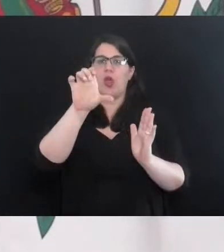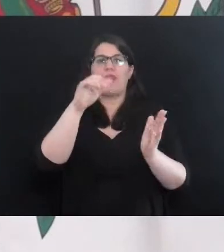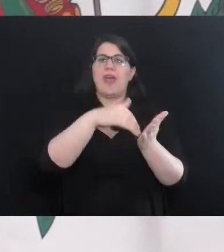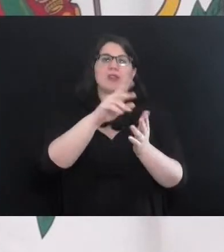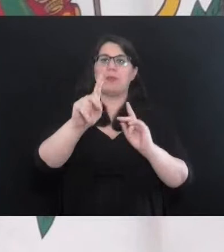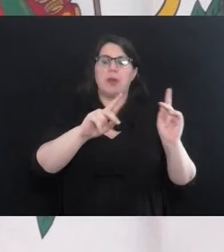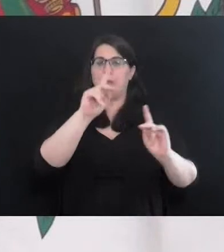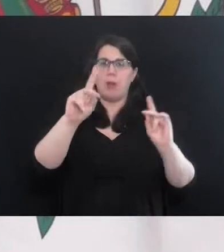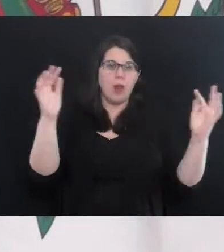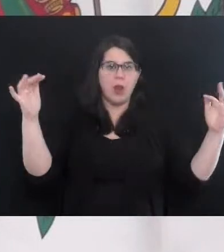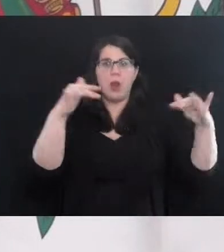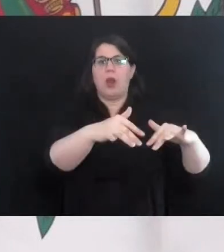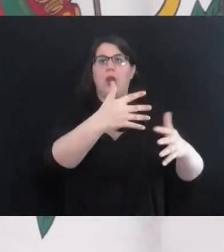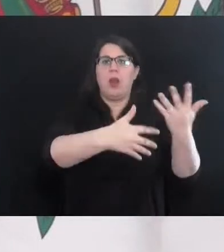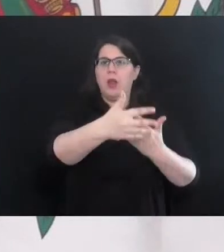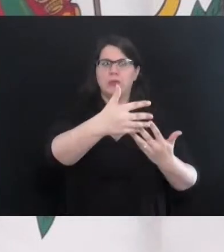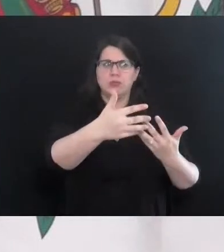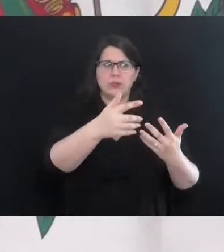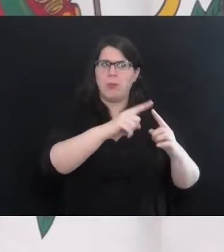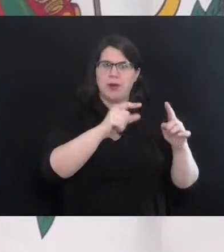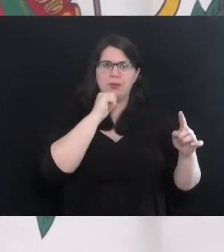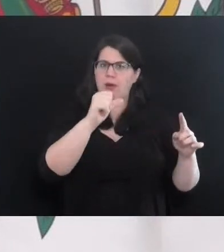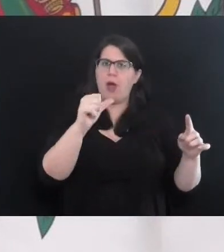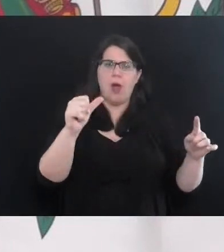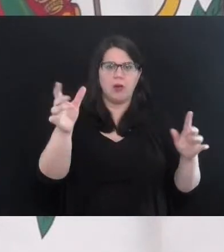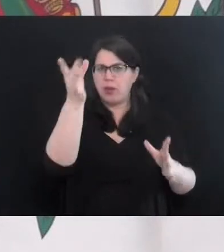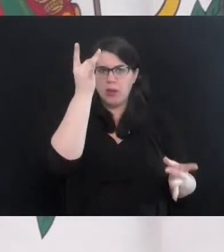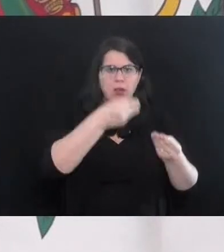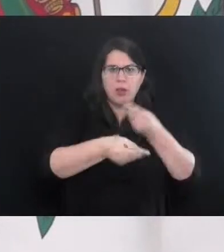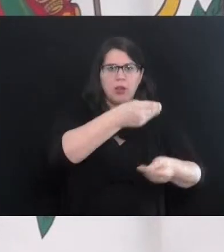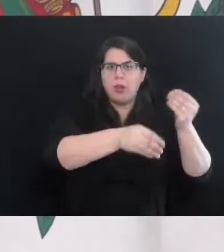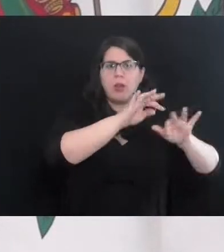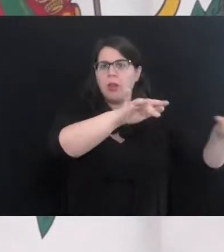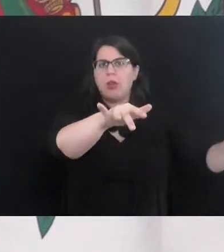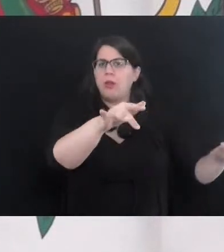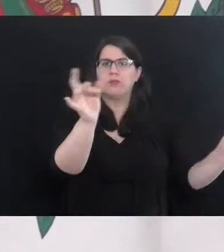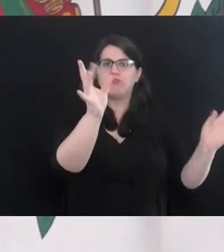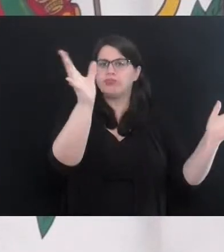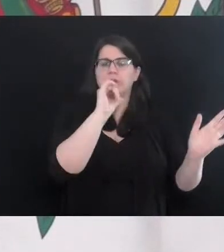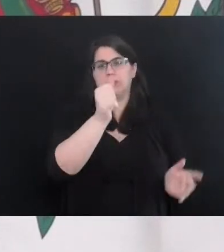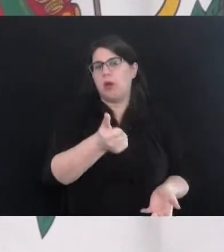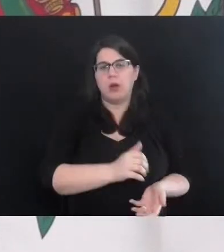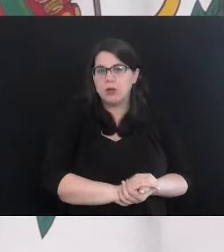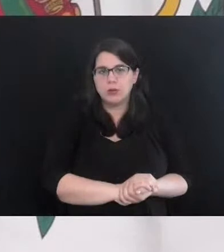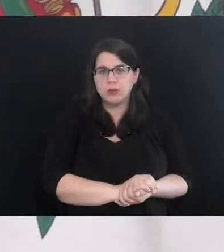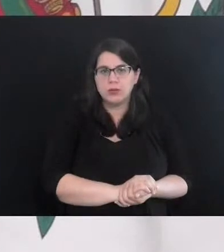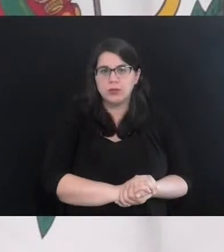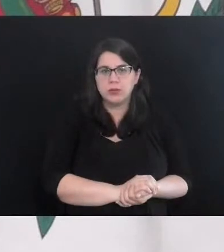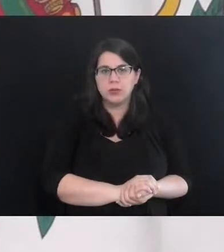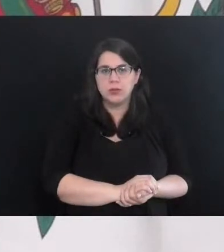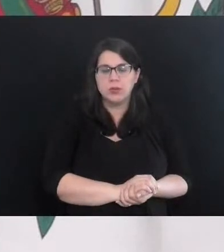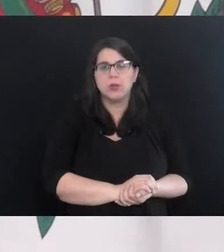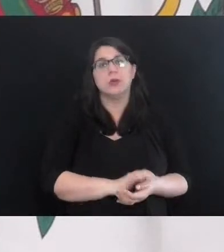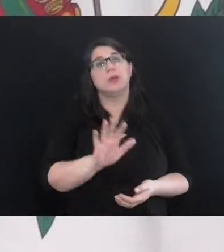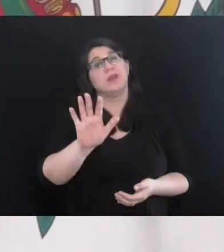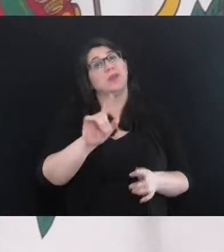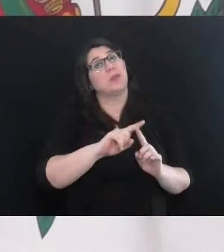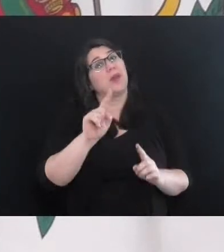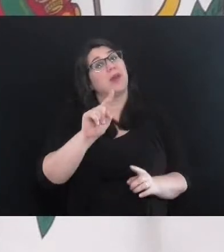we've not been just overrun with cases. But Paul,